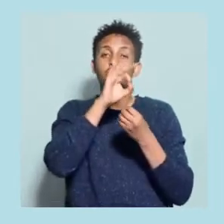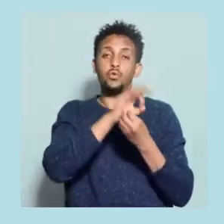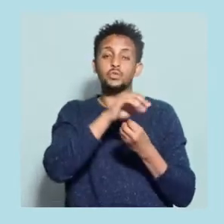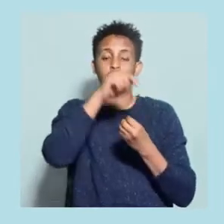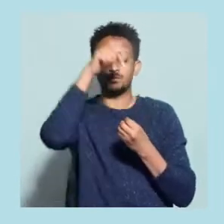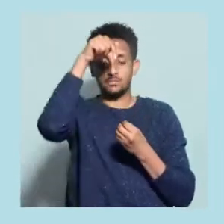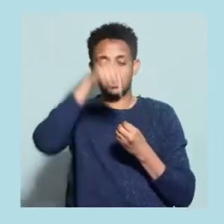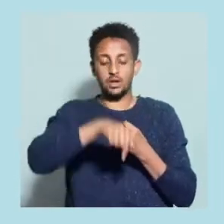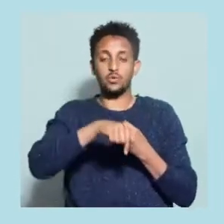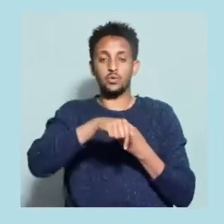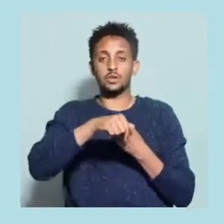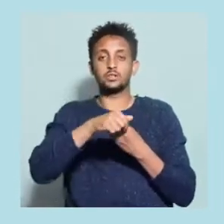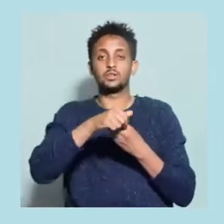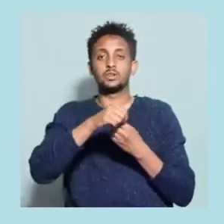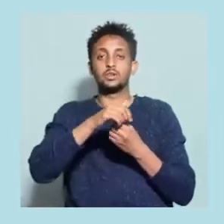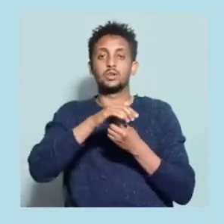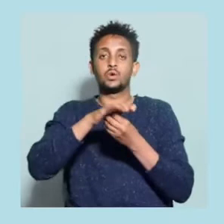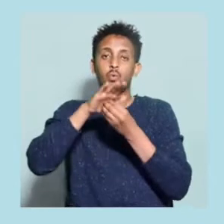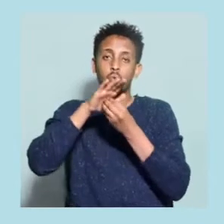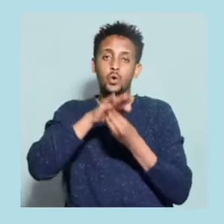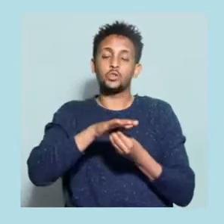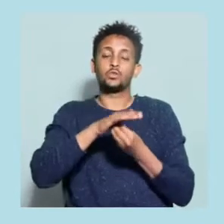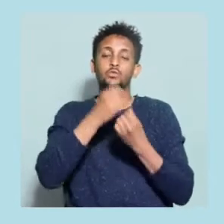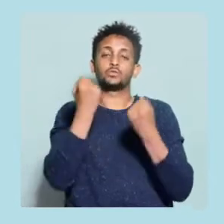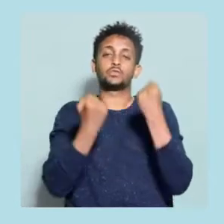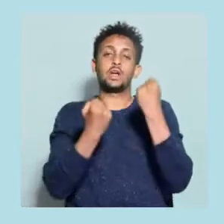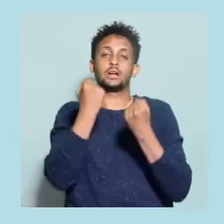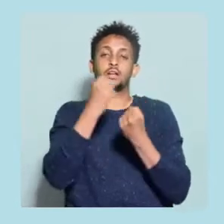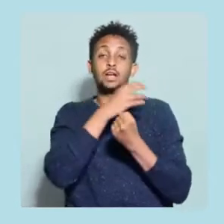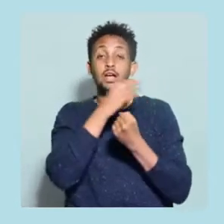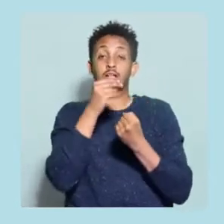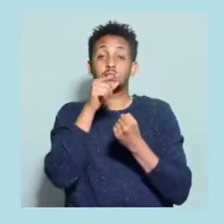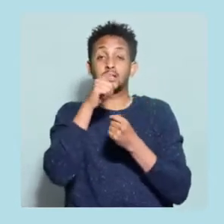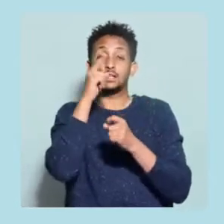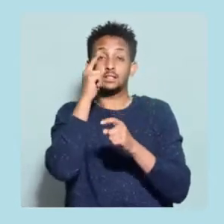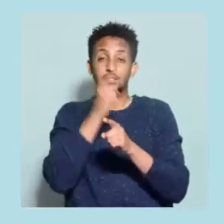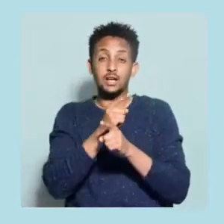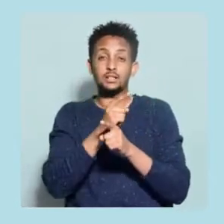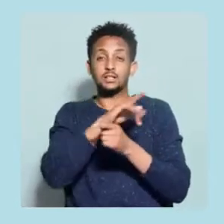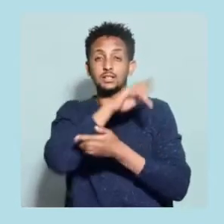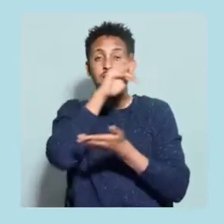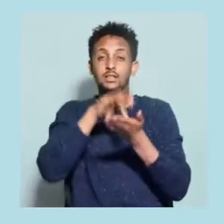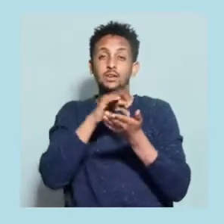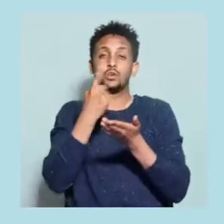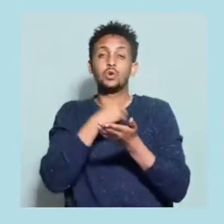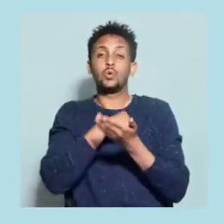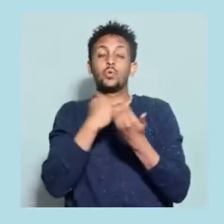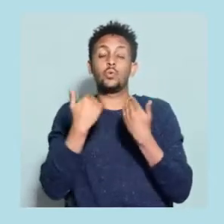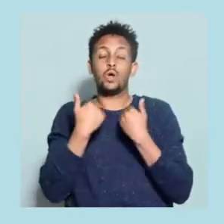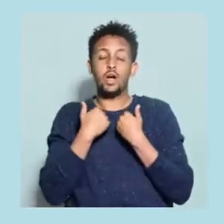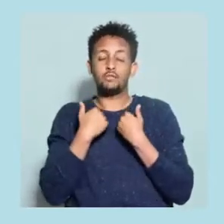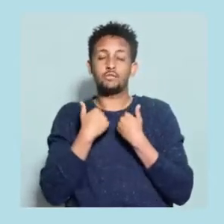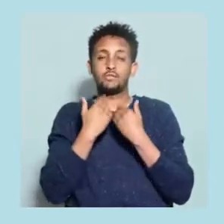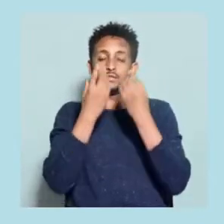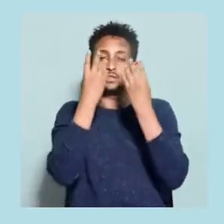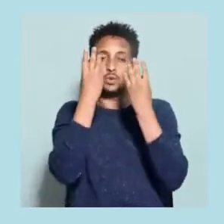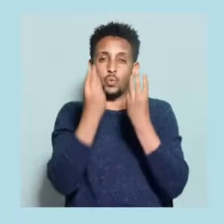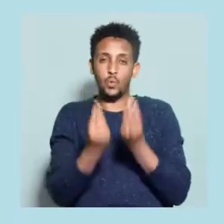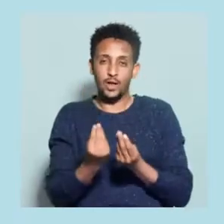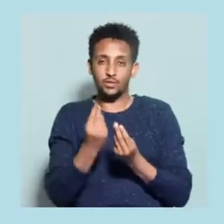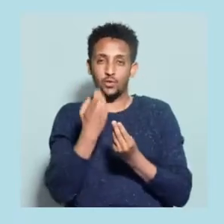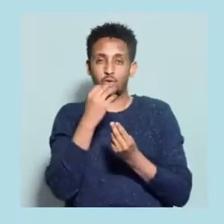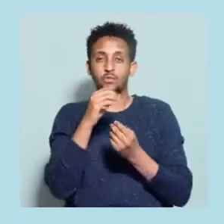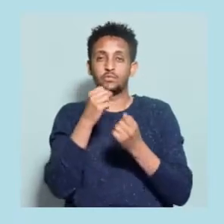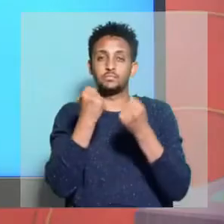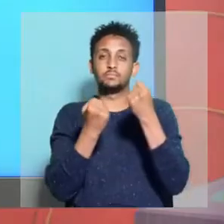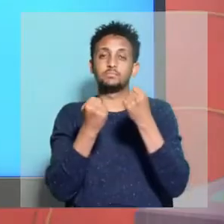acting downward, the weight of the truck, and exactly at the center we'd have the weight of